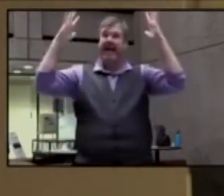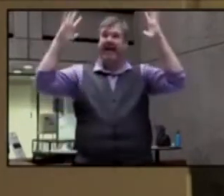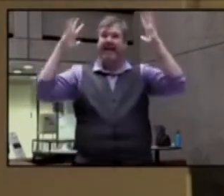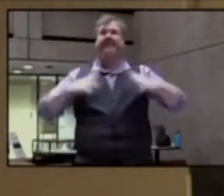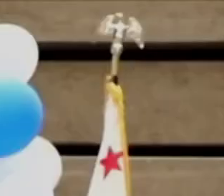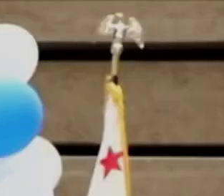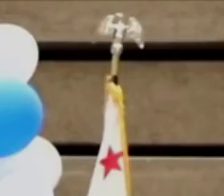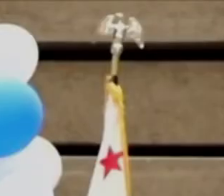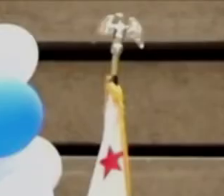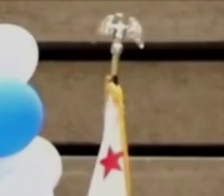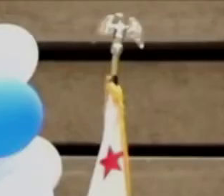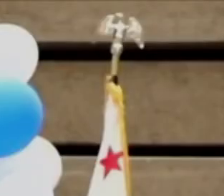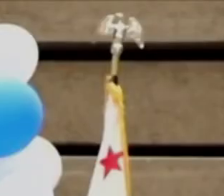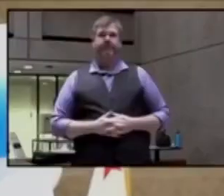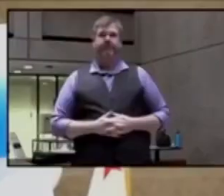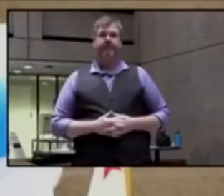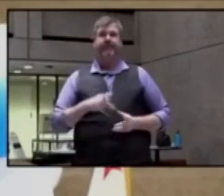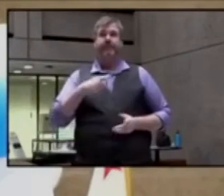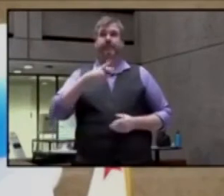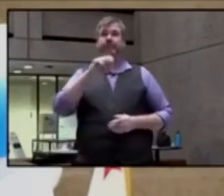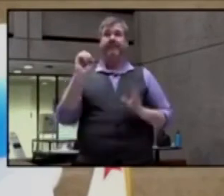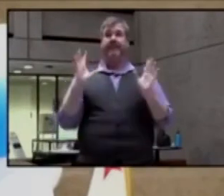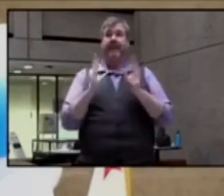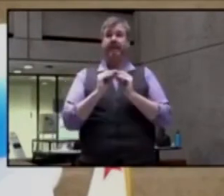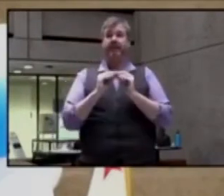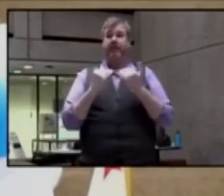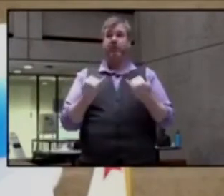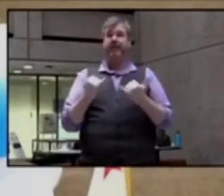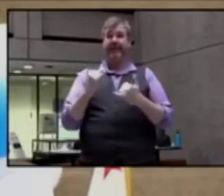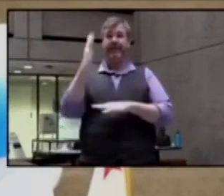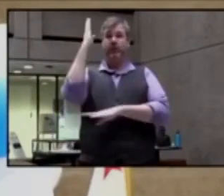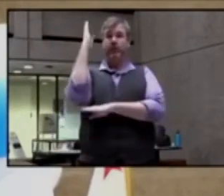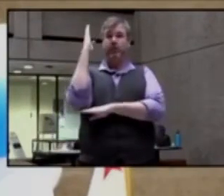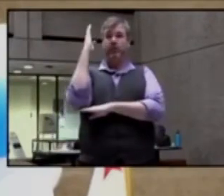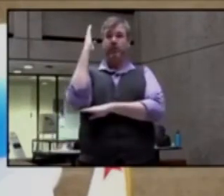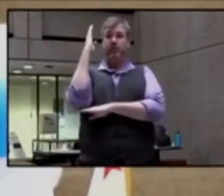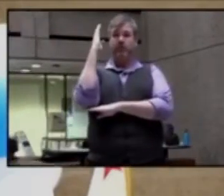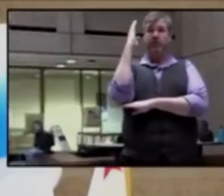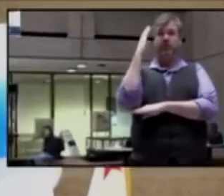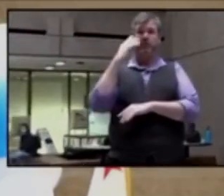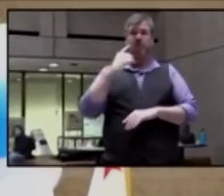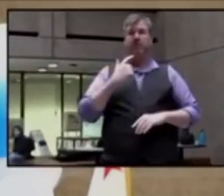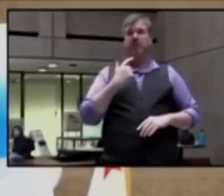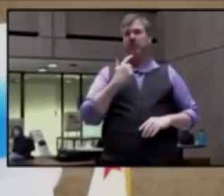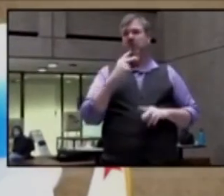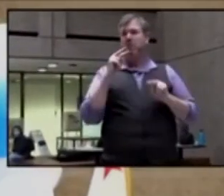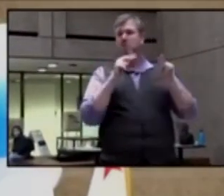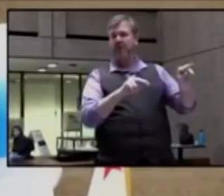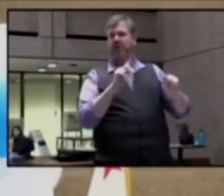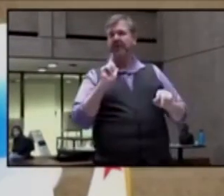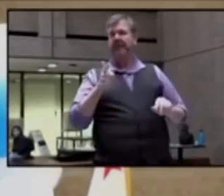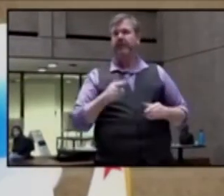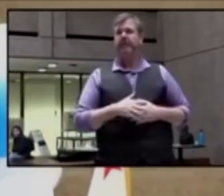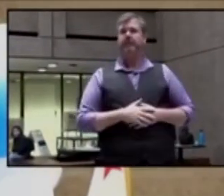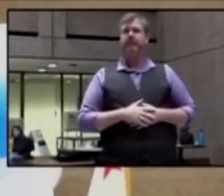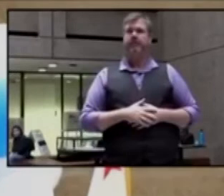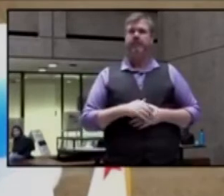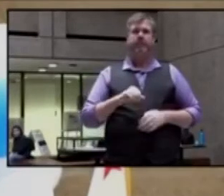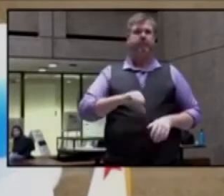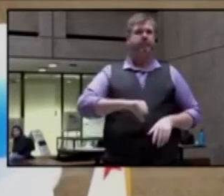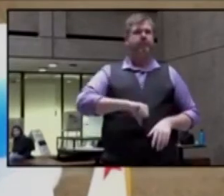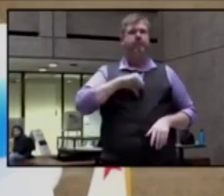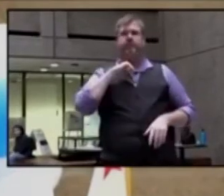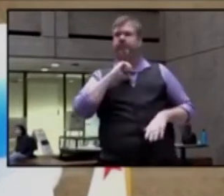at noon here in our office, so watch for that later. But I'm just so proud of our entire Santa Clara County